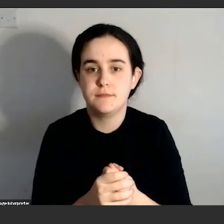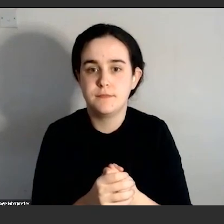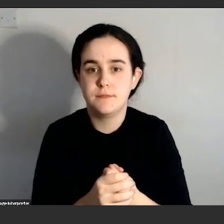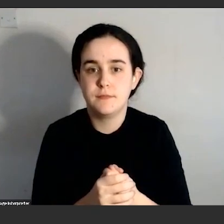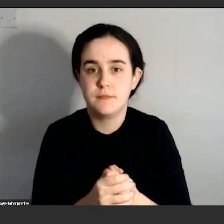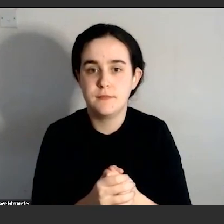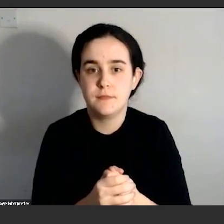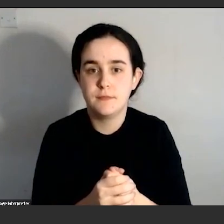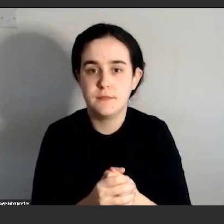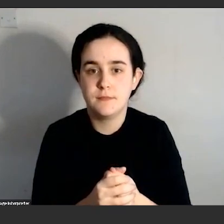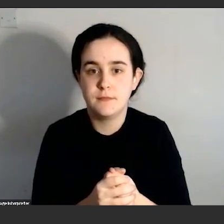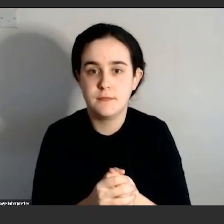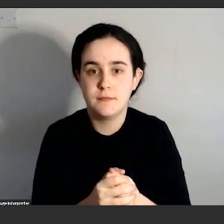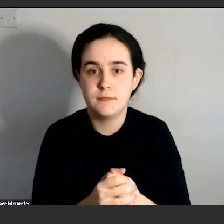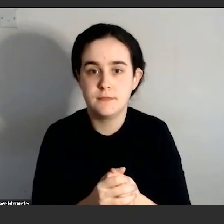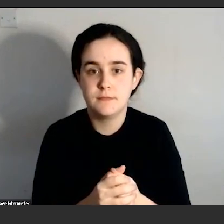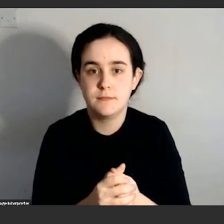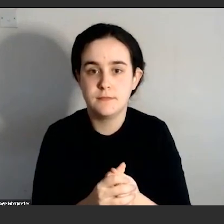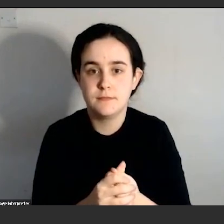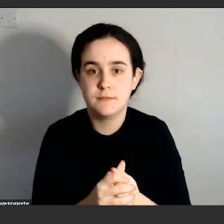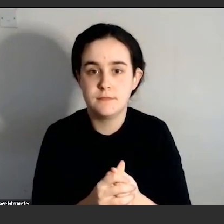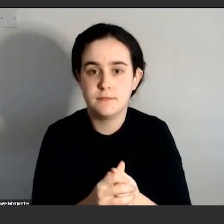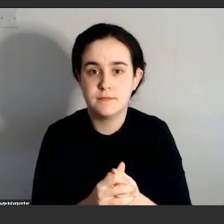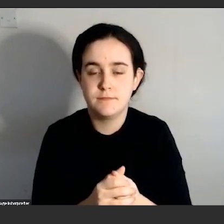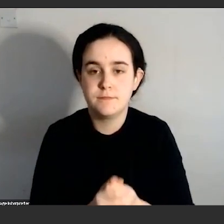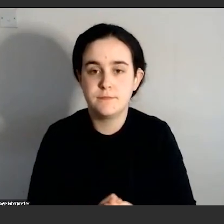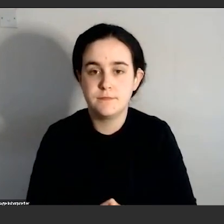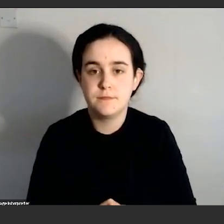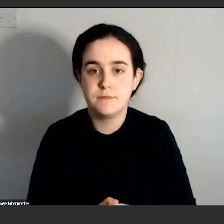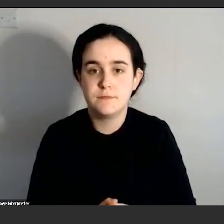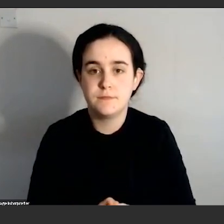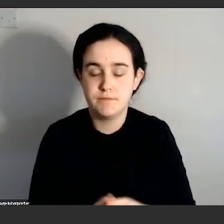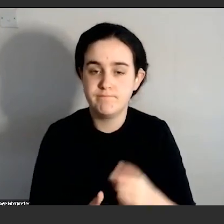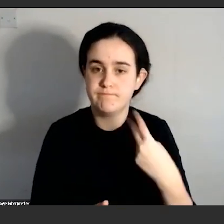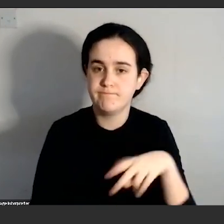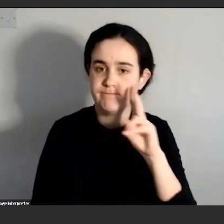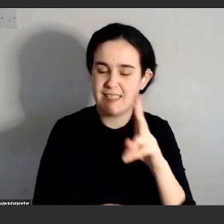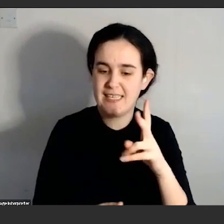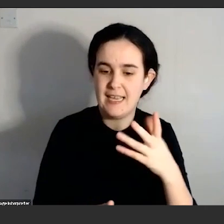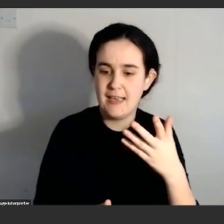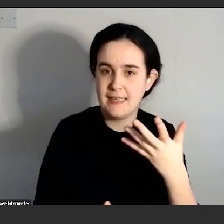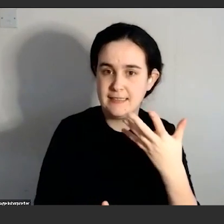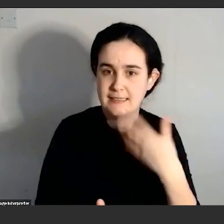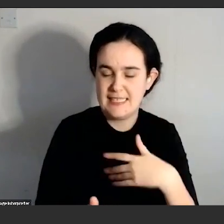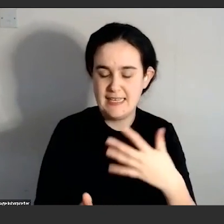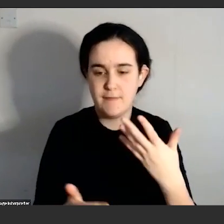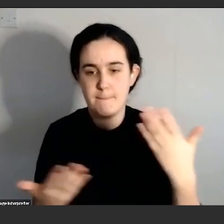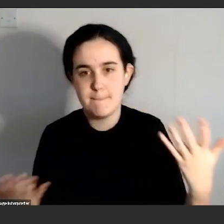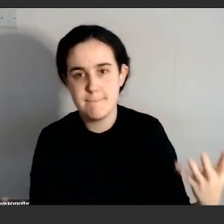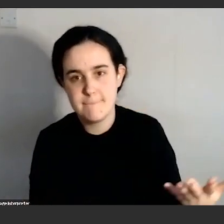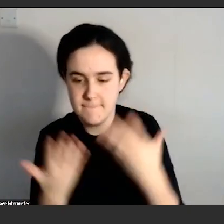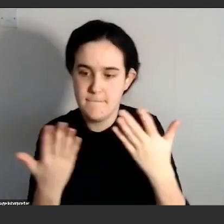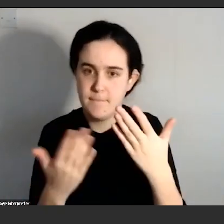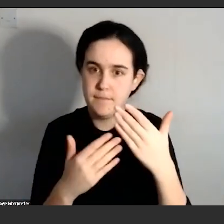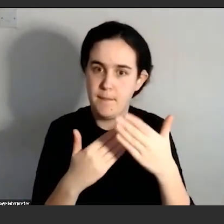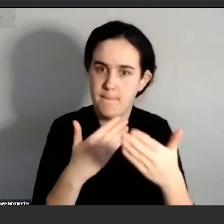window for them to access affordable access to healthcare services through our health insurance window. And we continue to